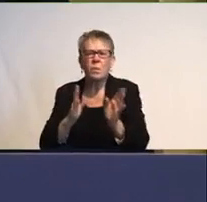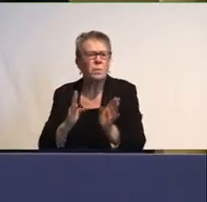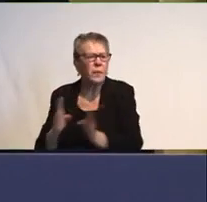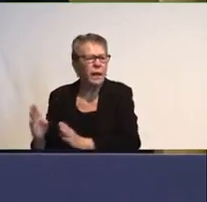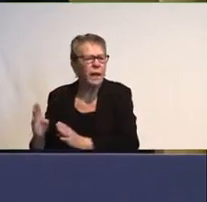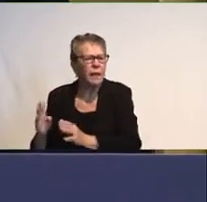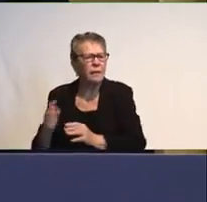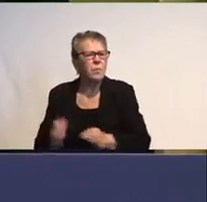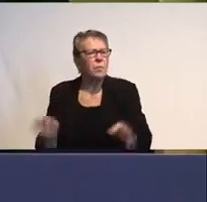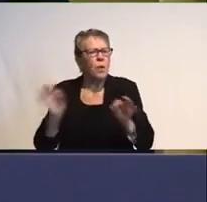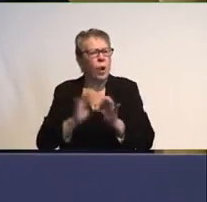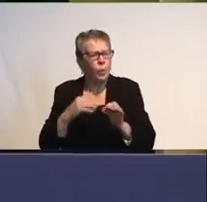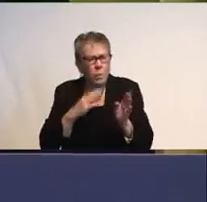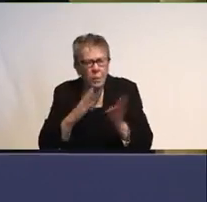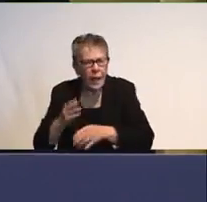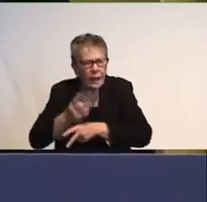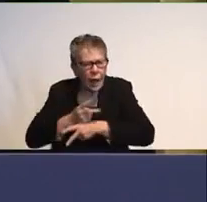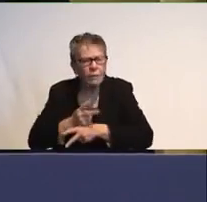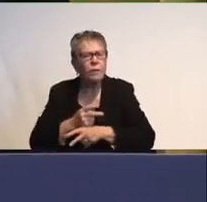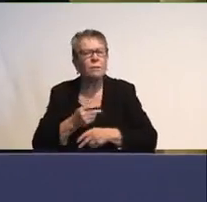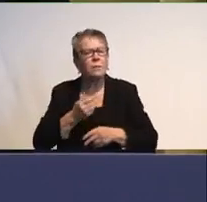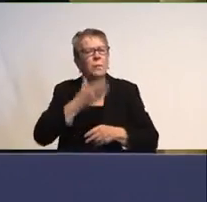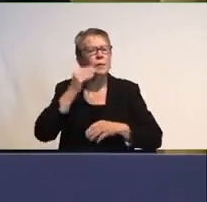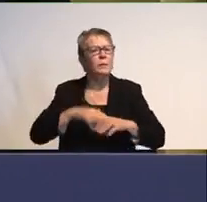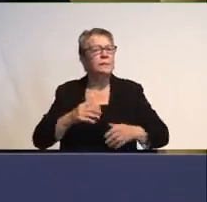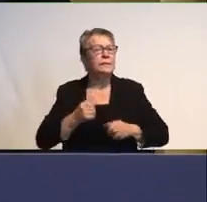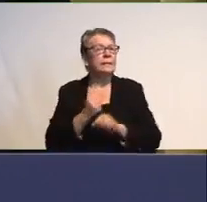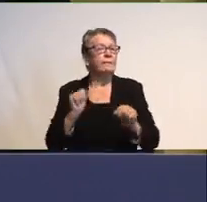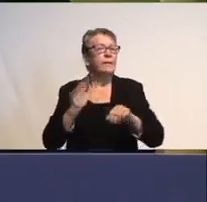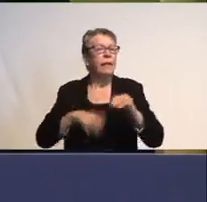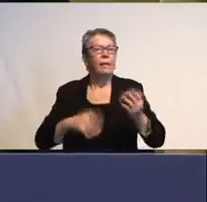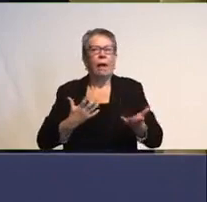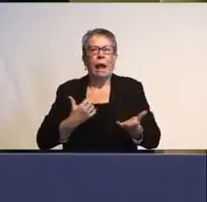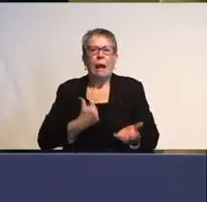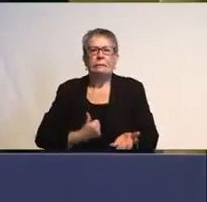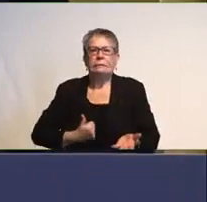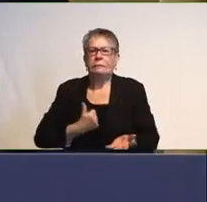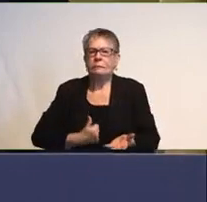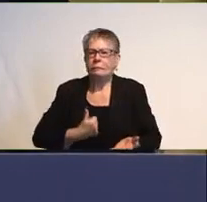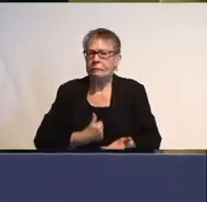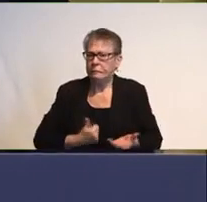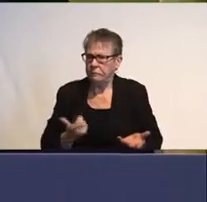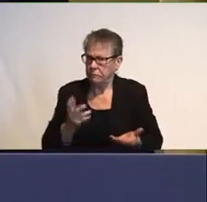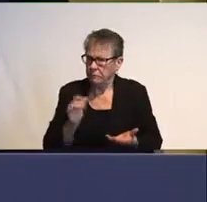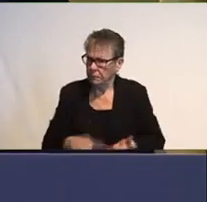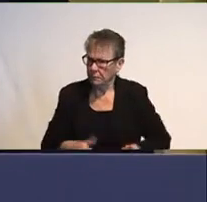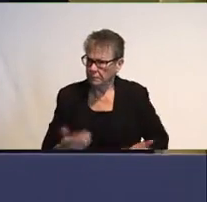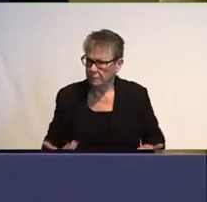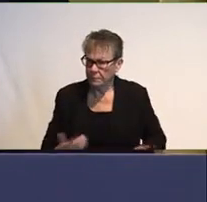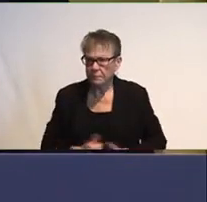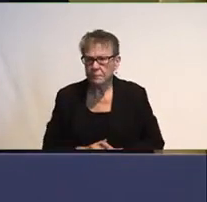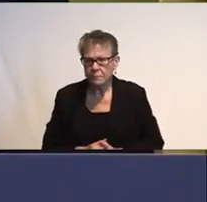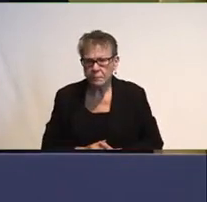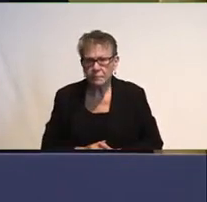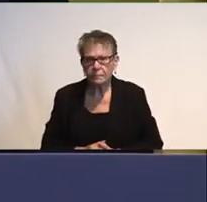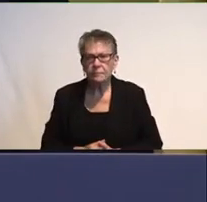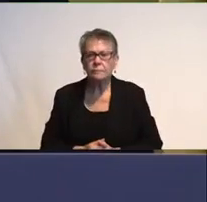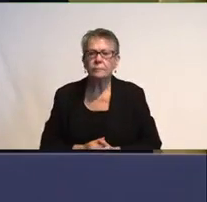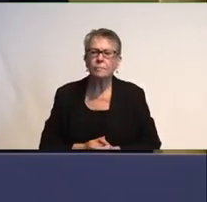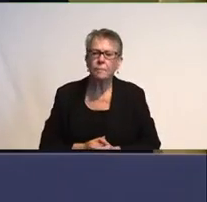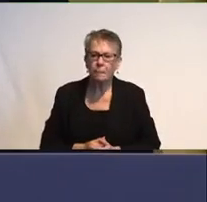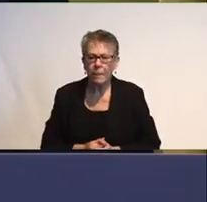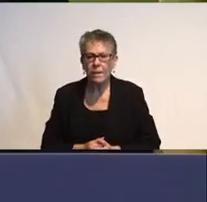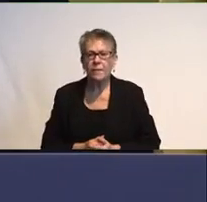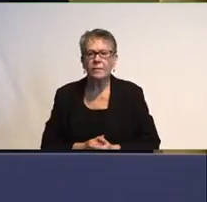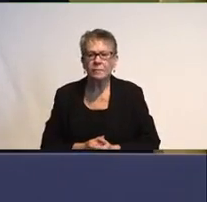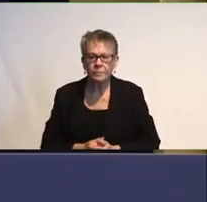think we're trying to call balls and strikes as best we see them here, and we'll continue to do that. Capacity limits, I only mention